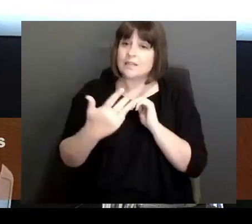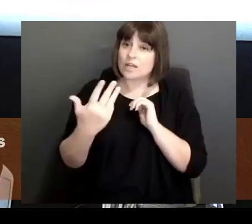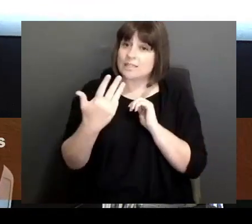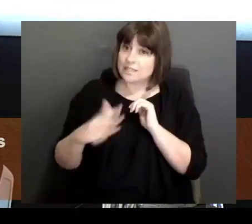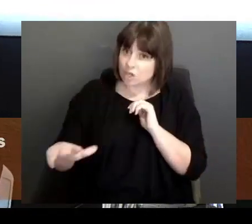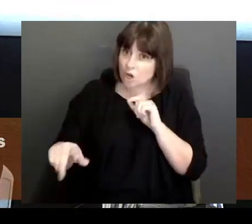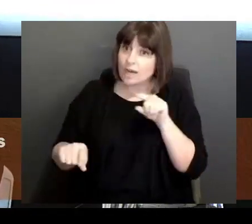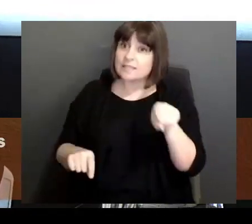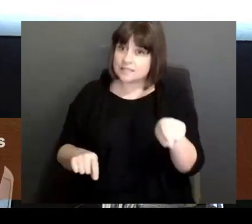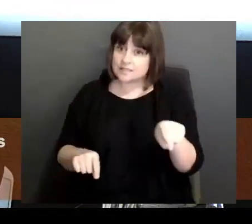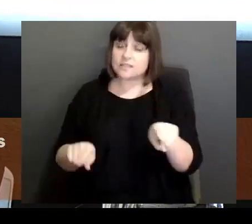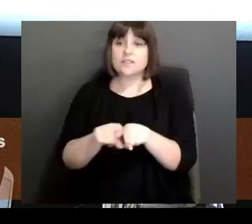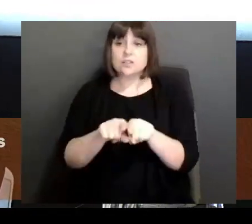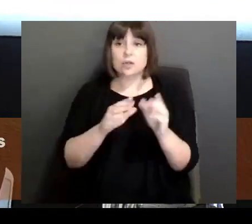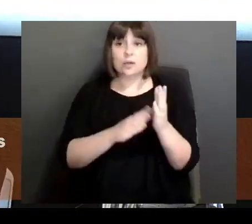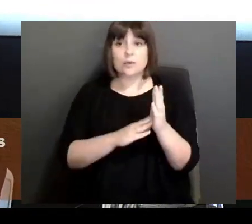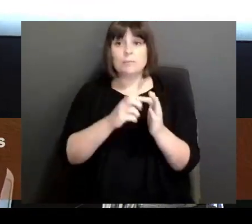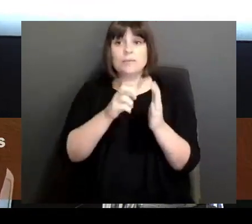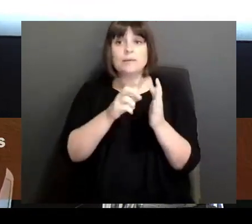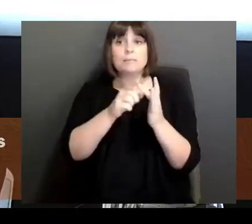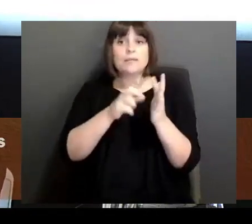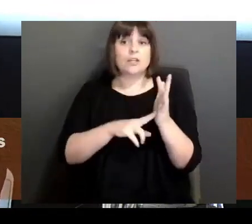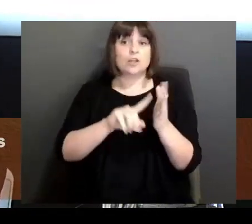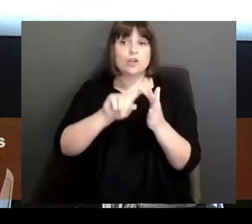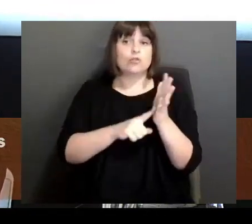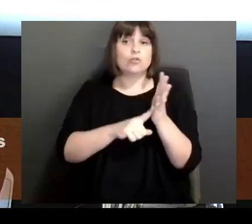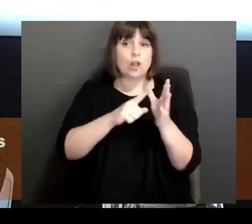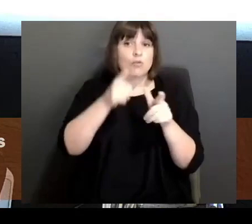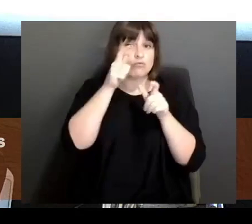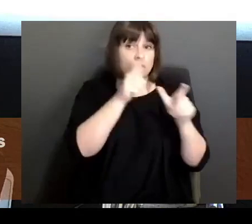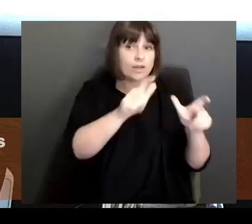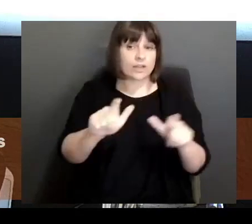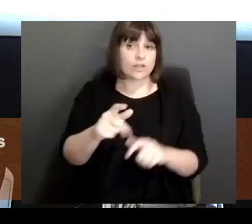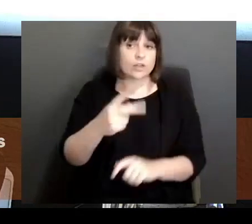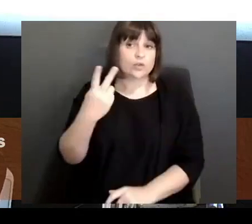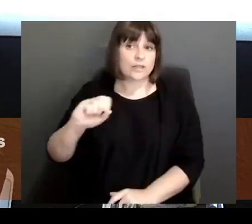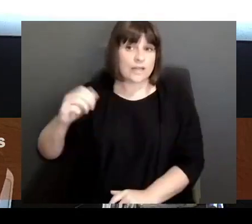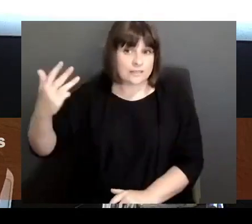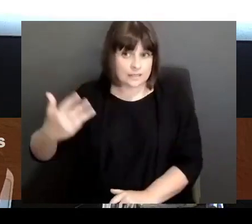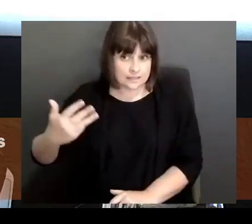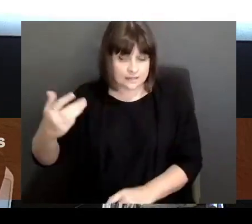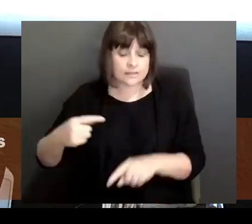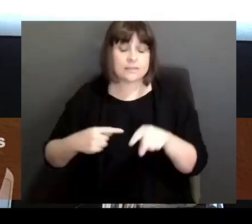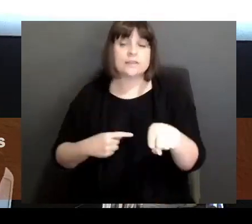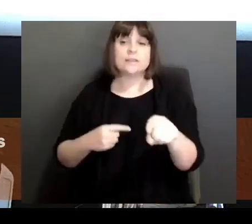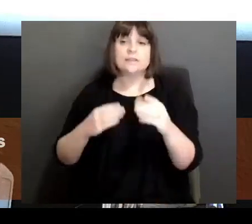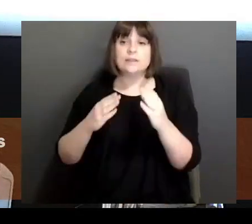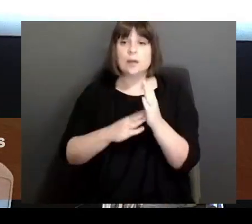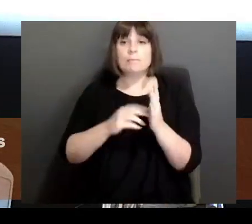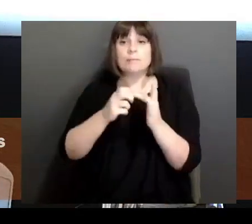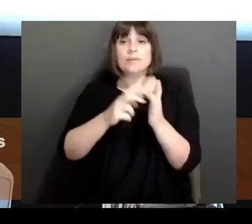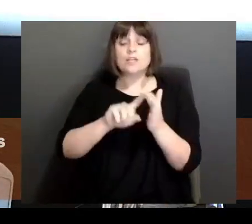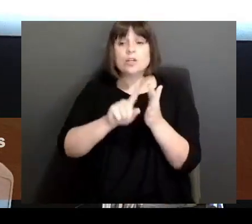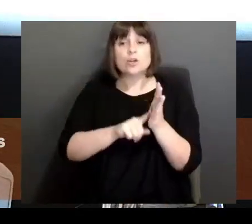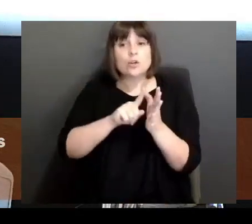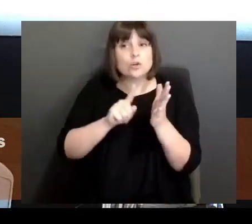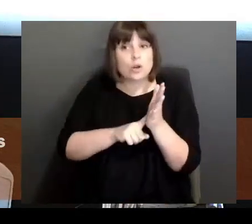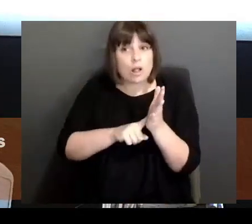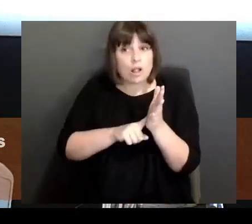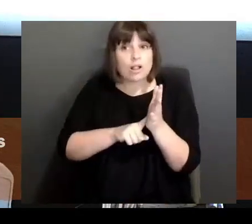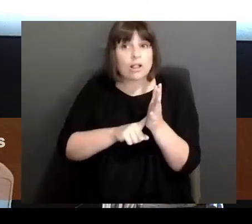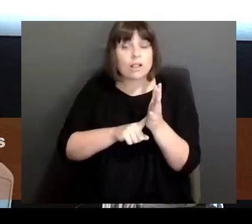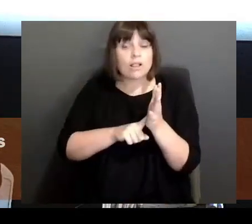Industries Regulations of 2019, and Mineral Resources Sustainable Development Extractive Industries Regulations